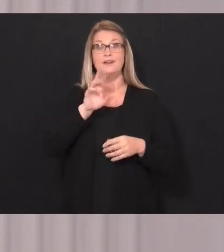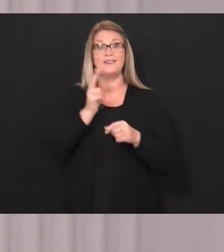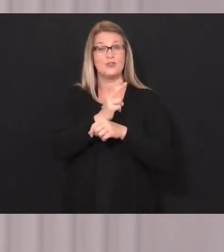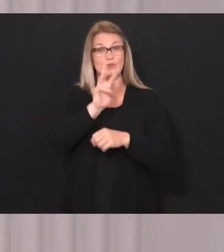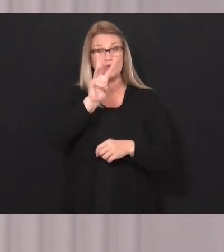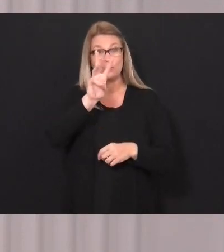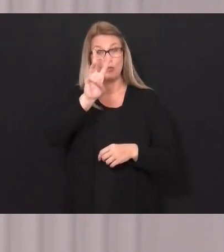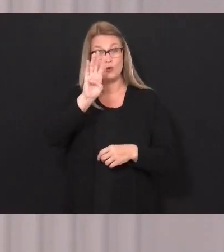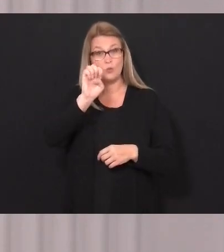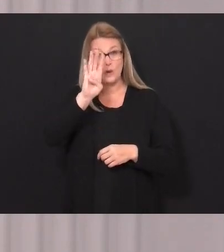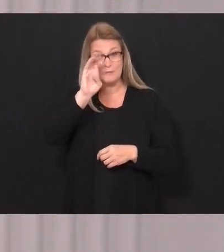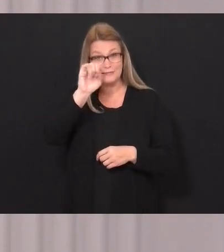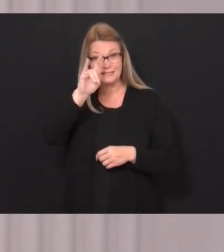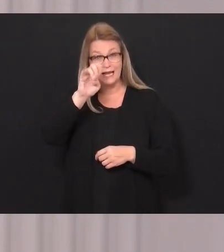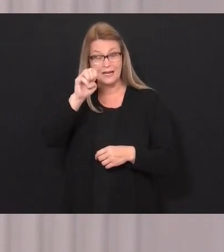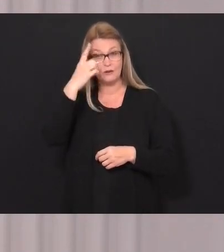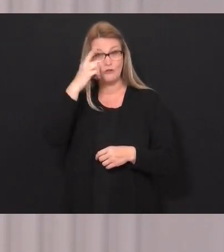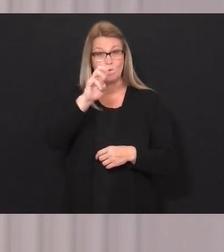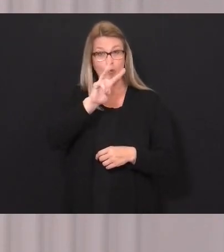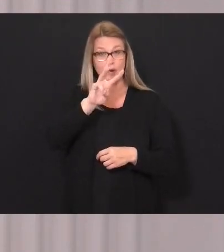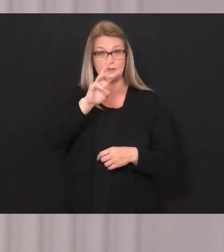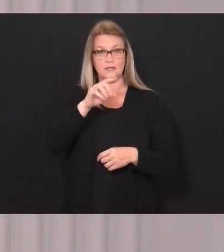and in the elections arena, it's